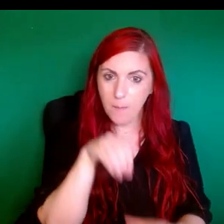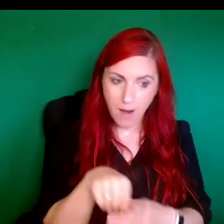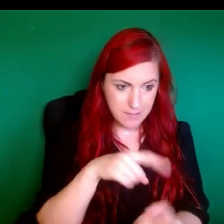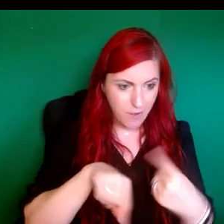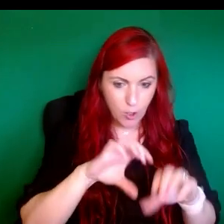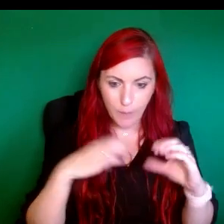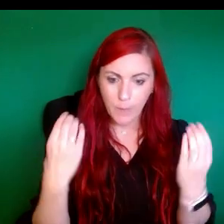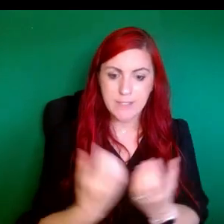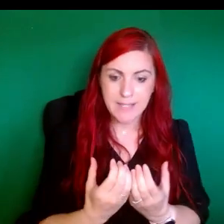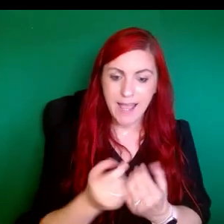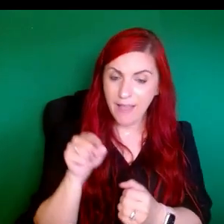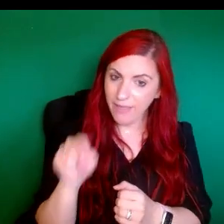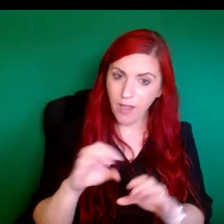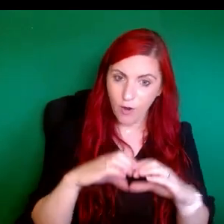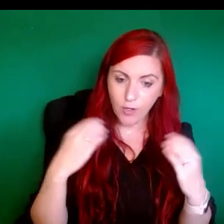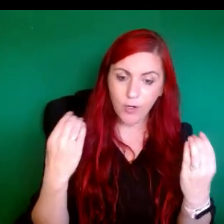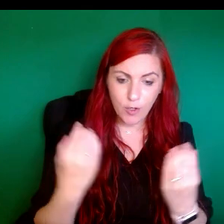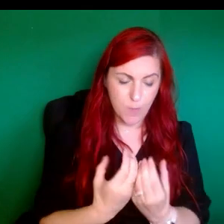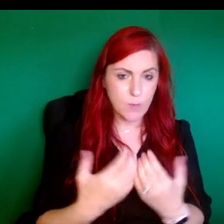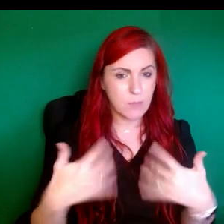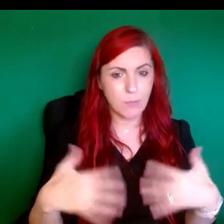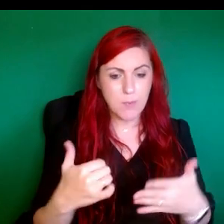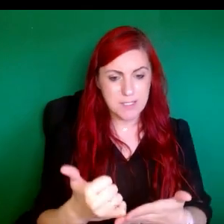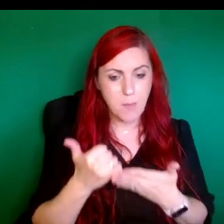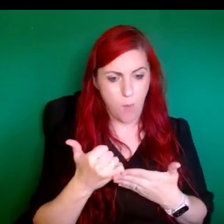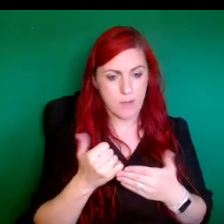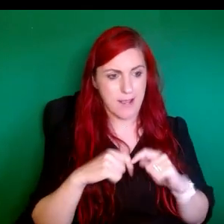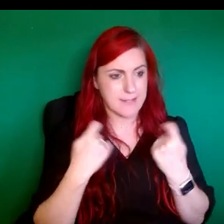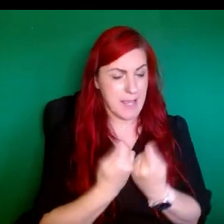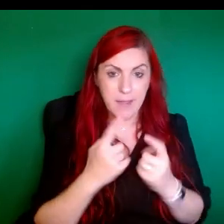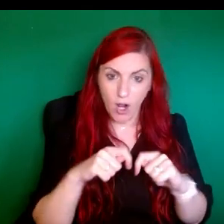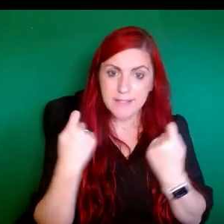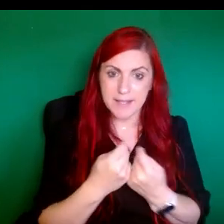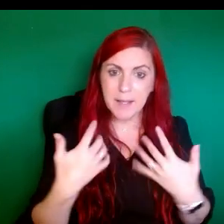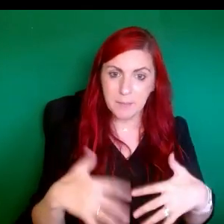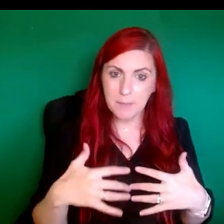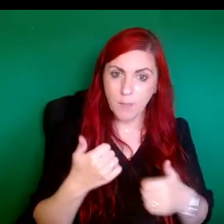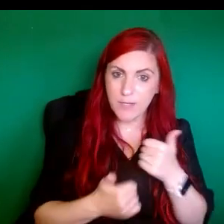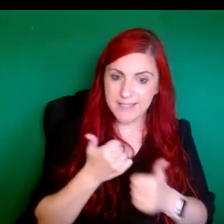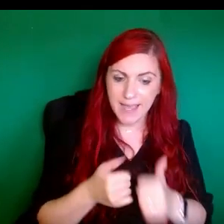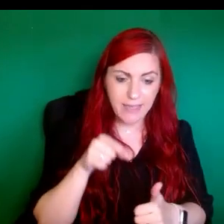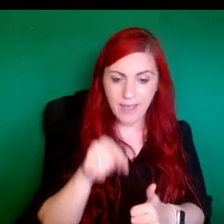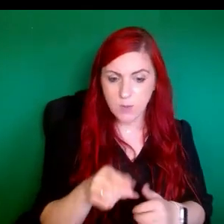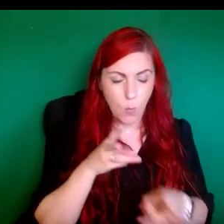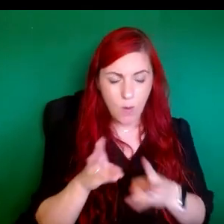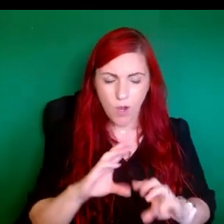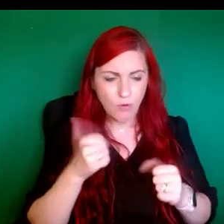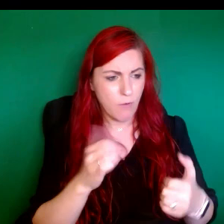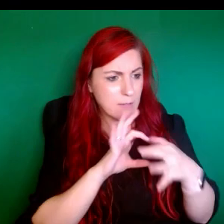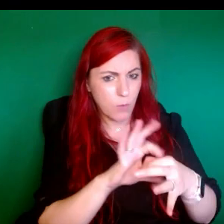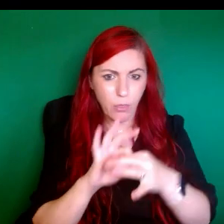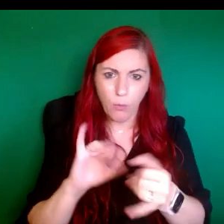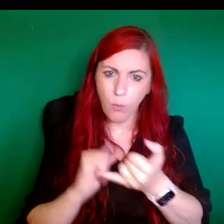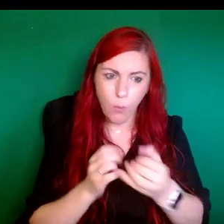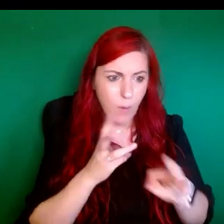much supports our teams, and our teams really appreciate that. Then we work great with the people who we serve. And